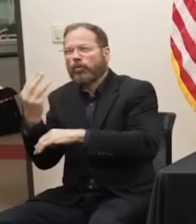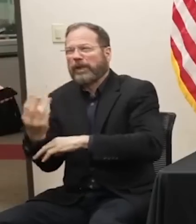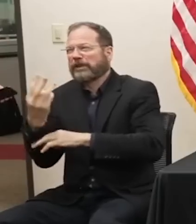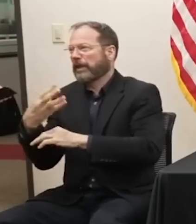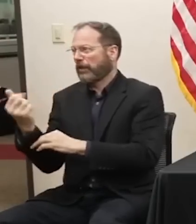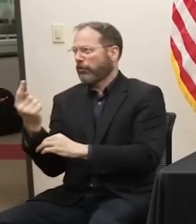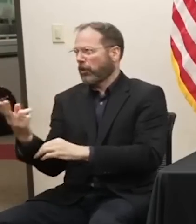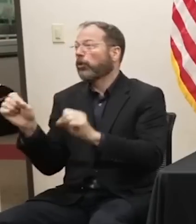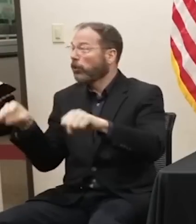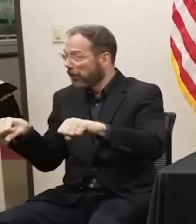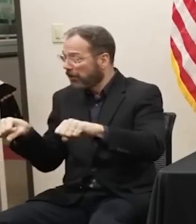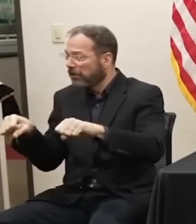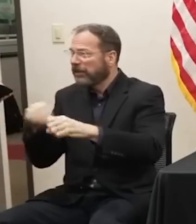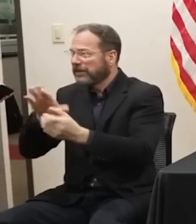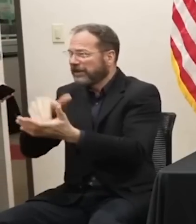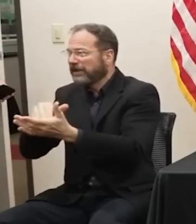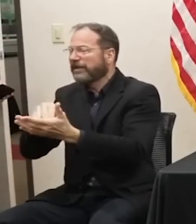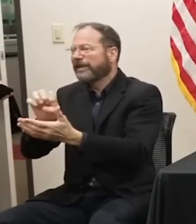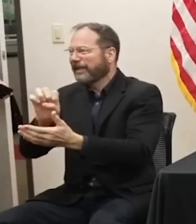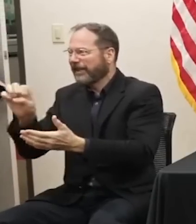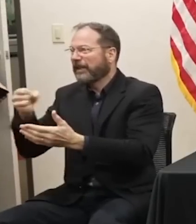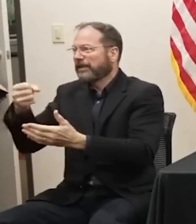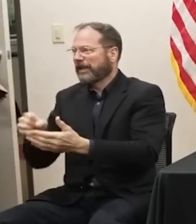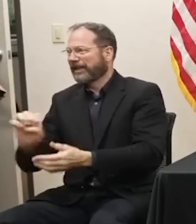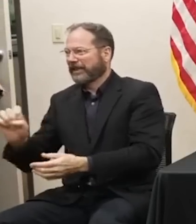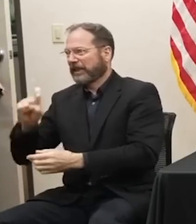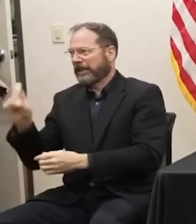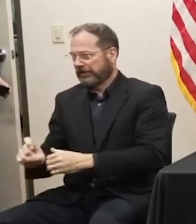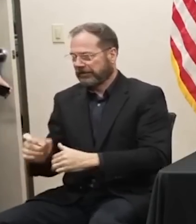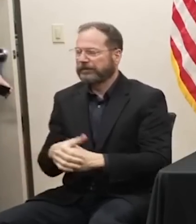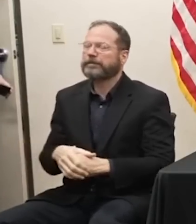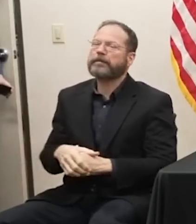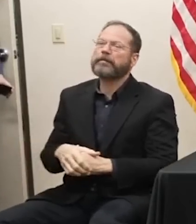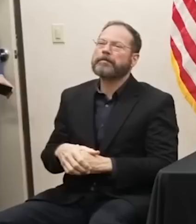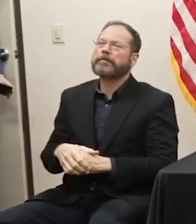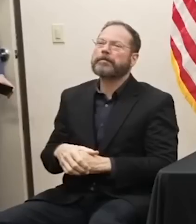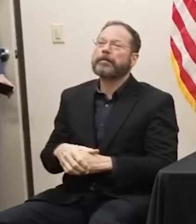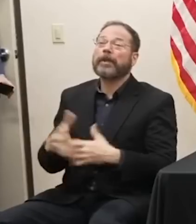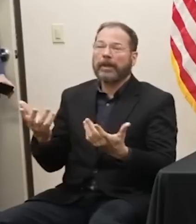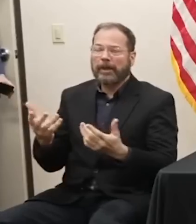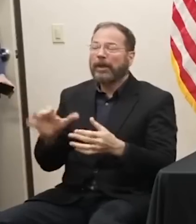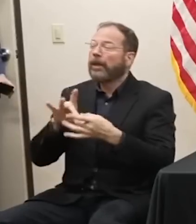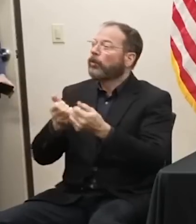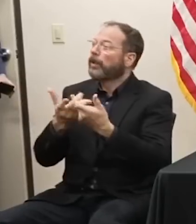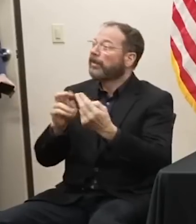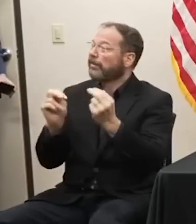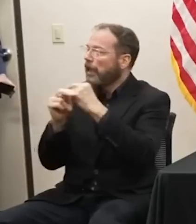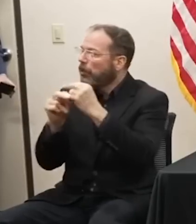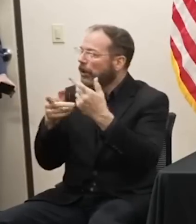and Thursday in central, east, and southeast Texas. As it concerns the roads, as you might